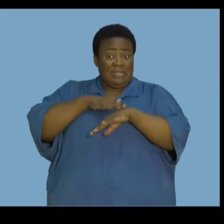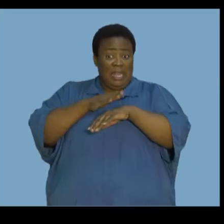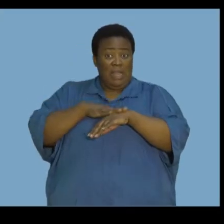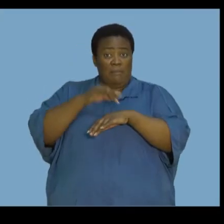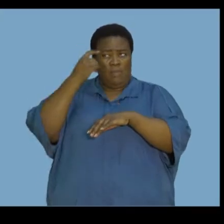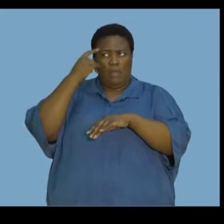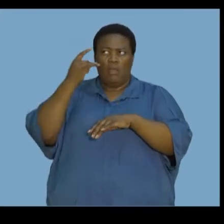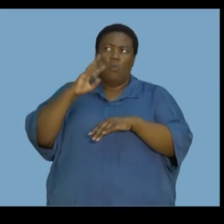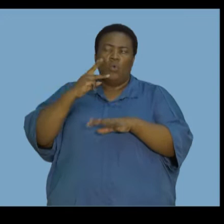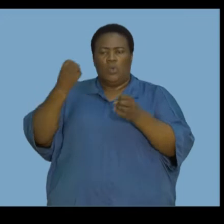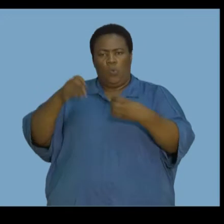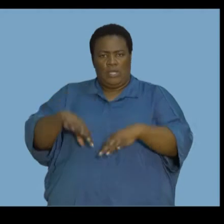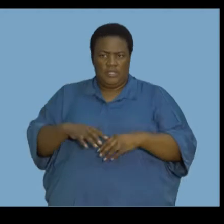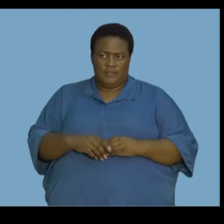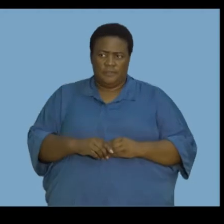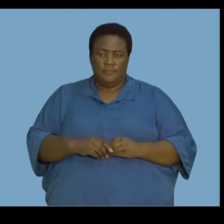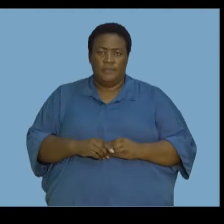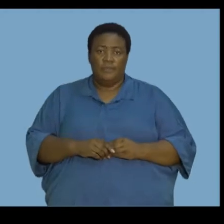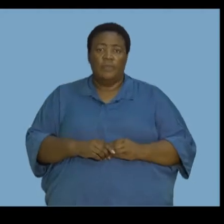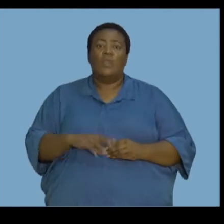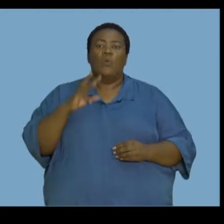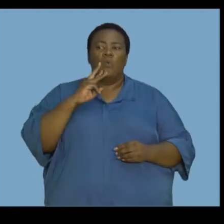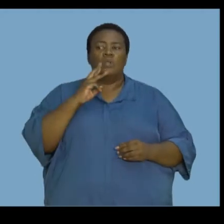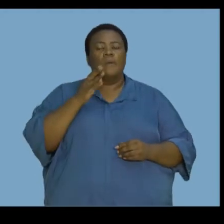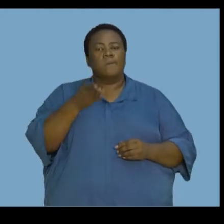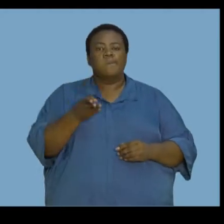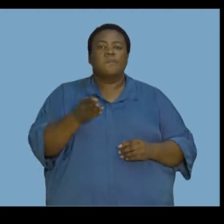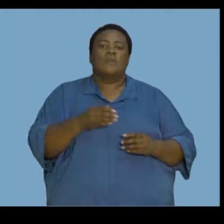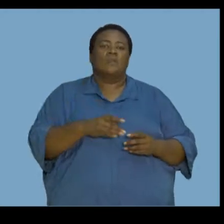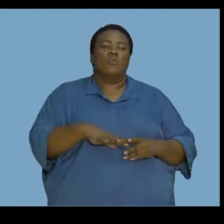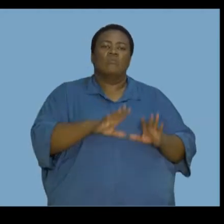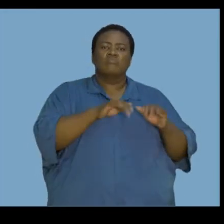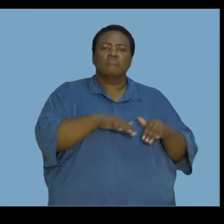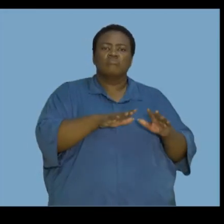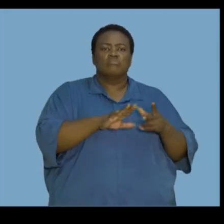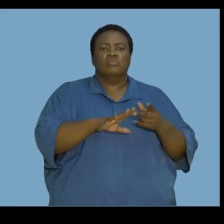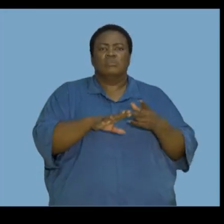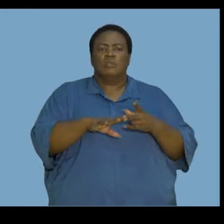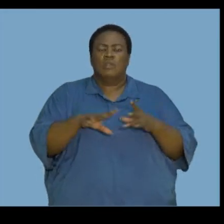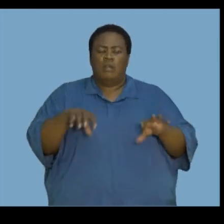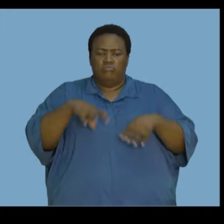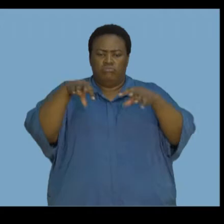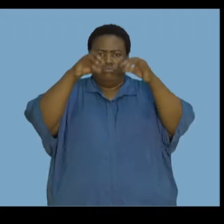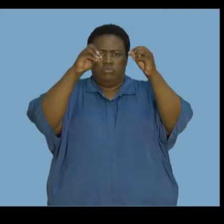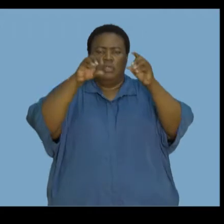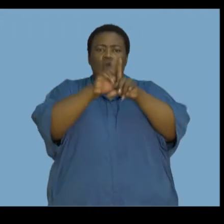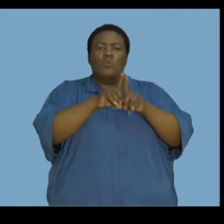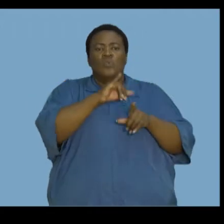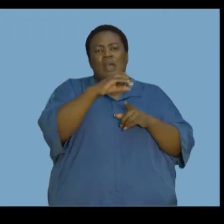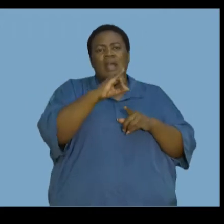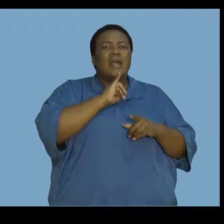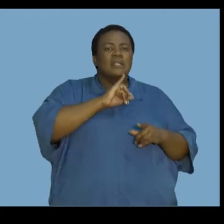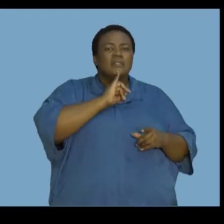water. Water also exists in the air as water vapor, in rivers and lakes, as I pointed out, in ice caps